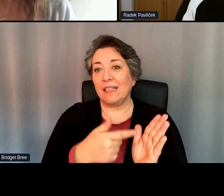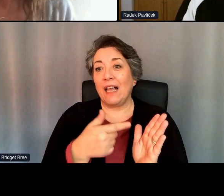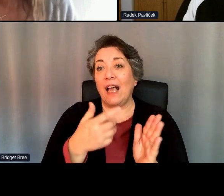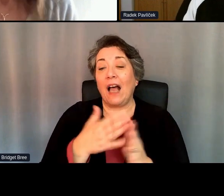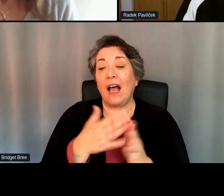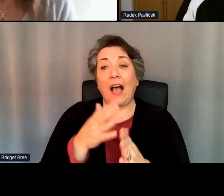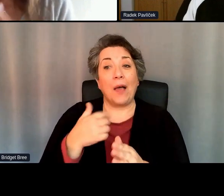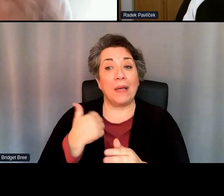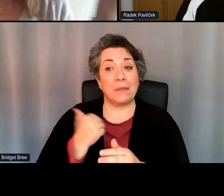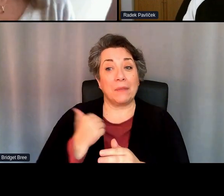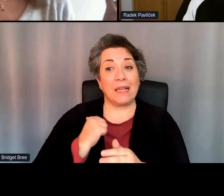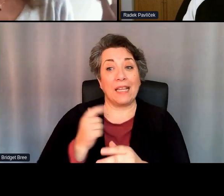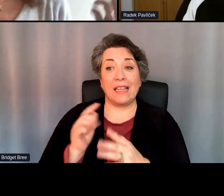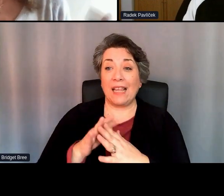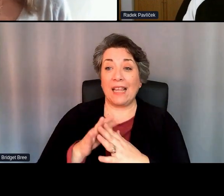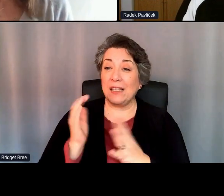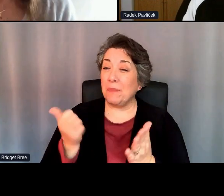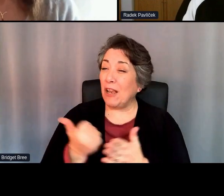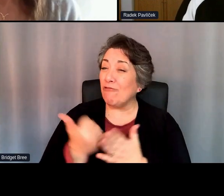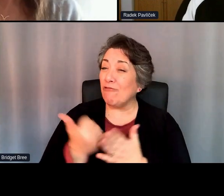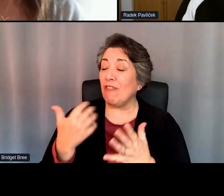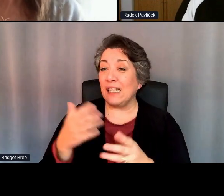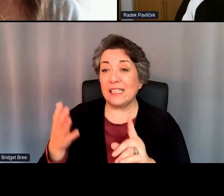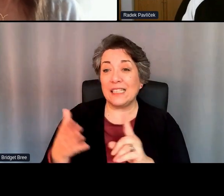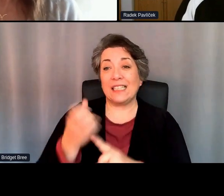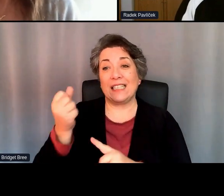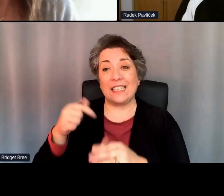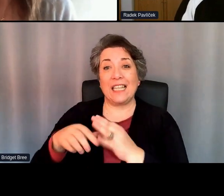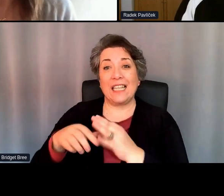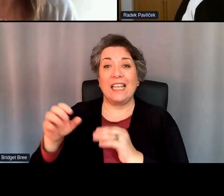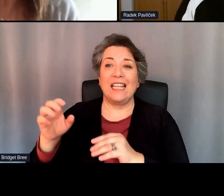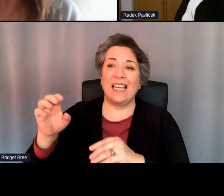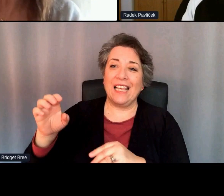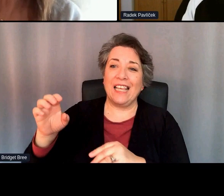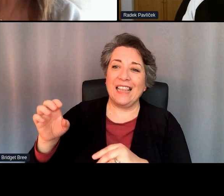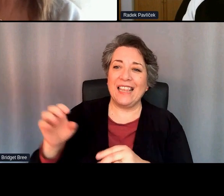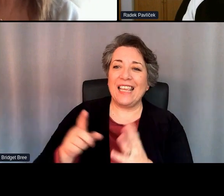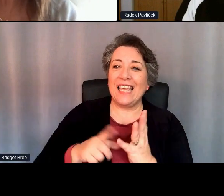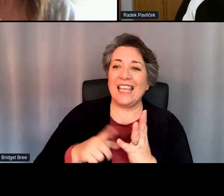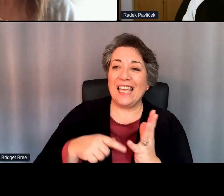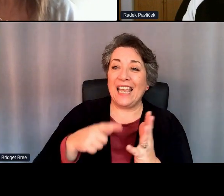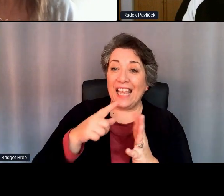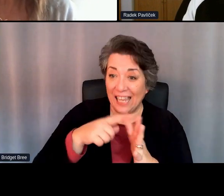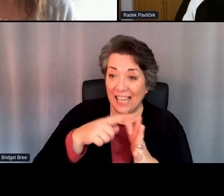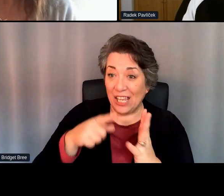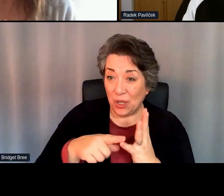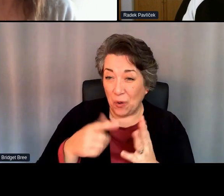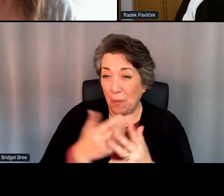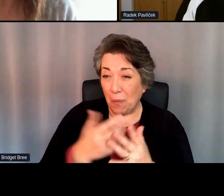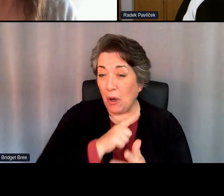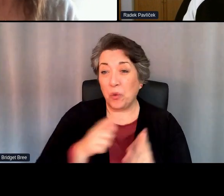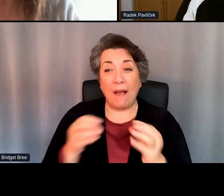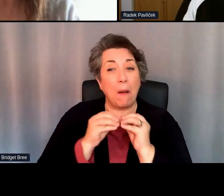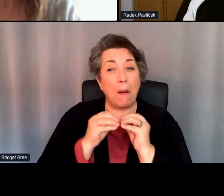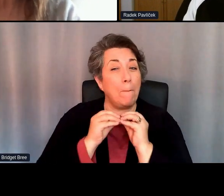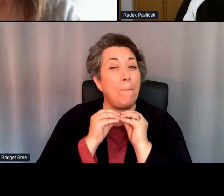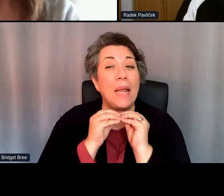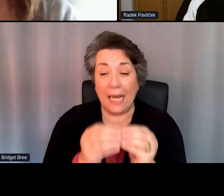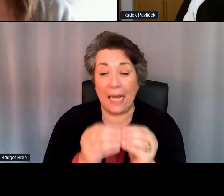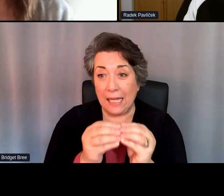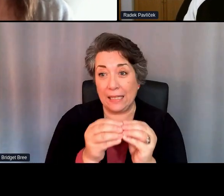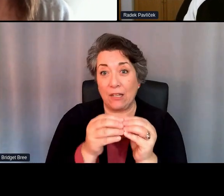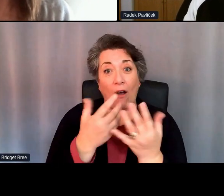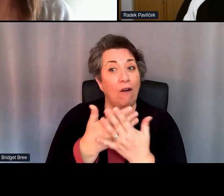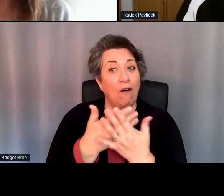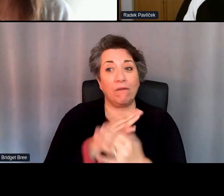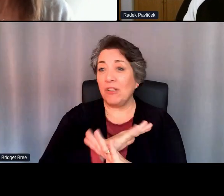have billions of inaccessible PDFs that somebody needs to take care of. So I really hope that people will start being certified